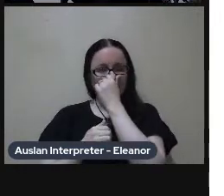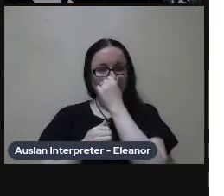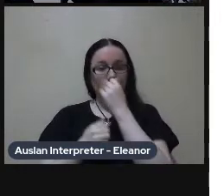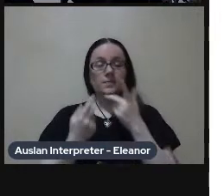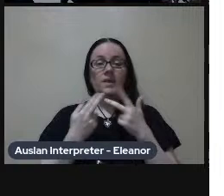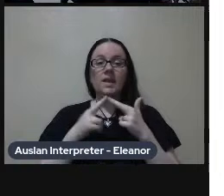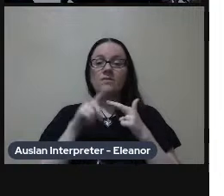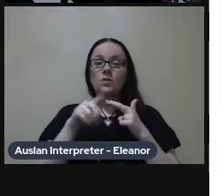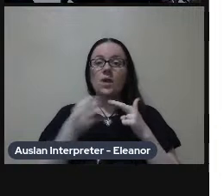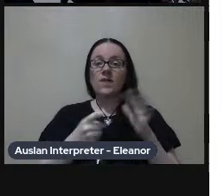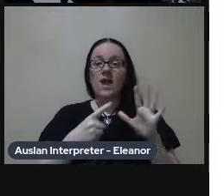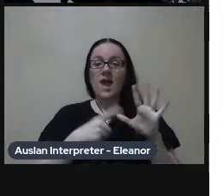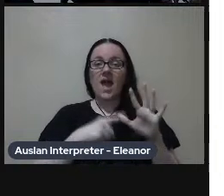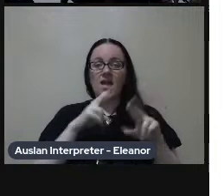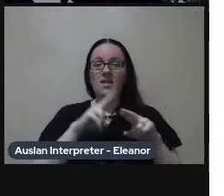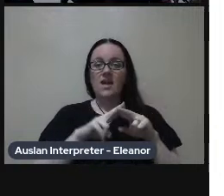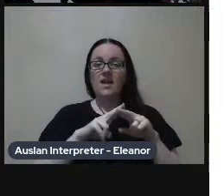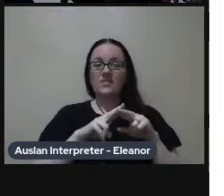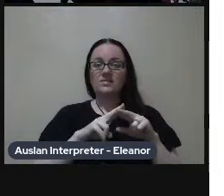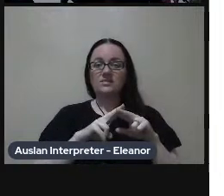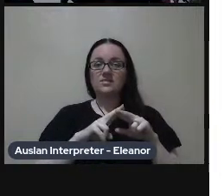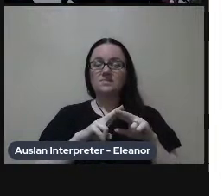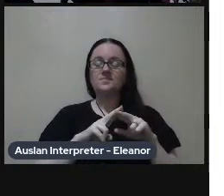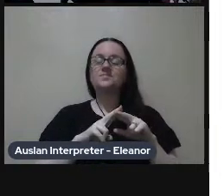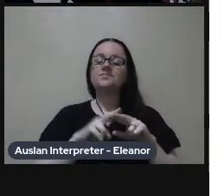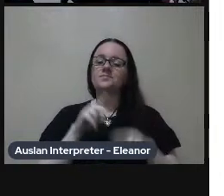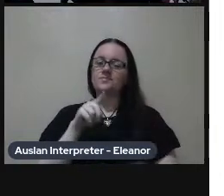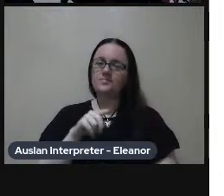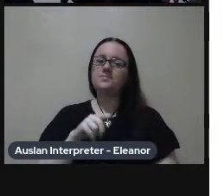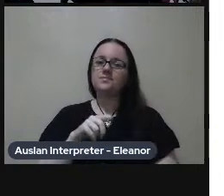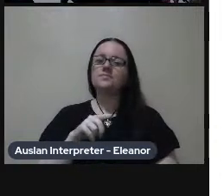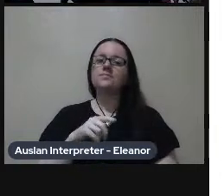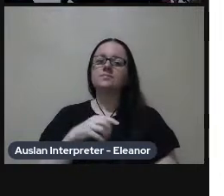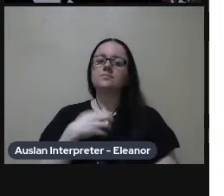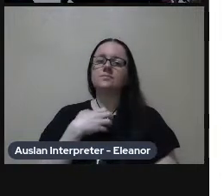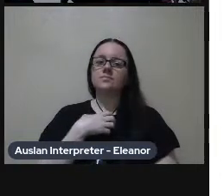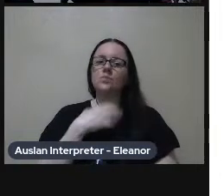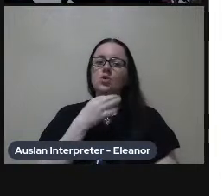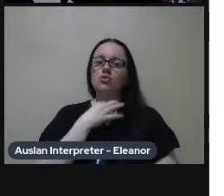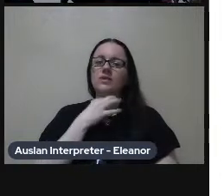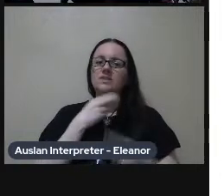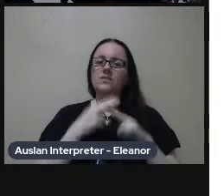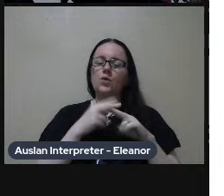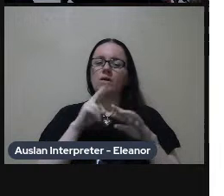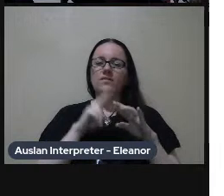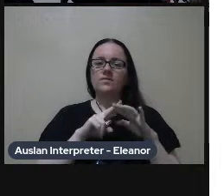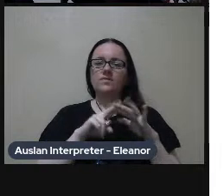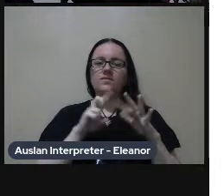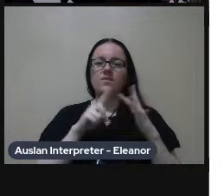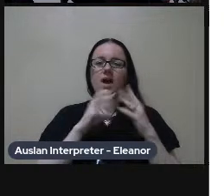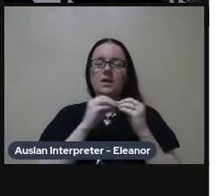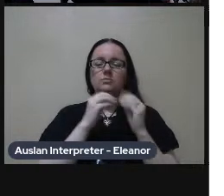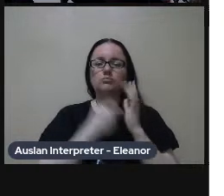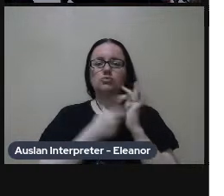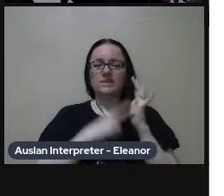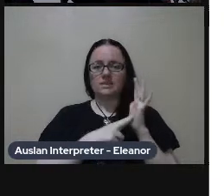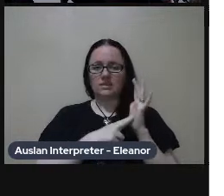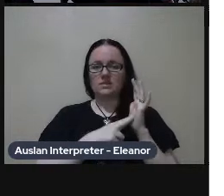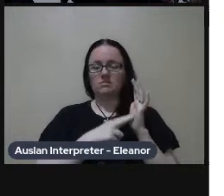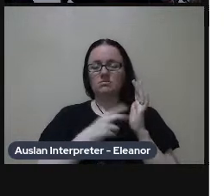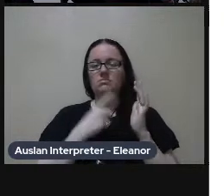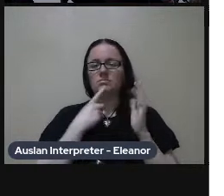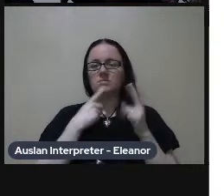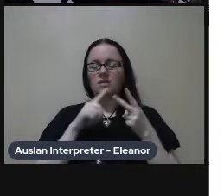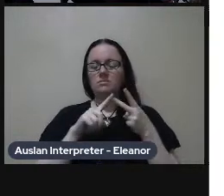AF as one of your risk factors, then you're more likely to form fibrin types of clots. So what does that matter to you?